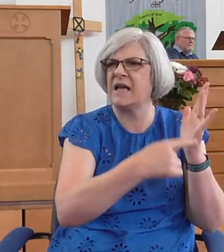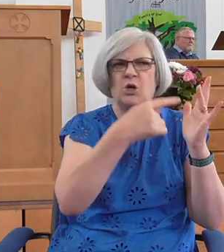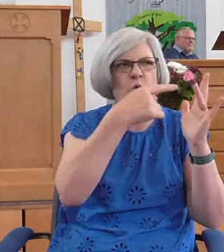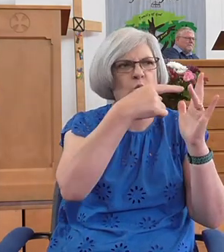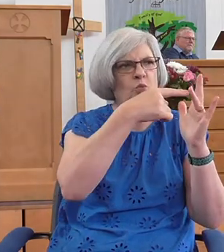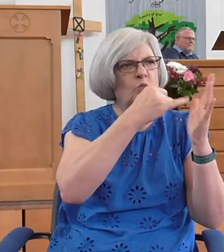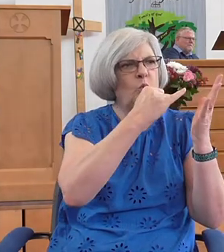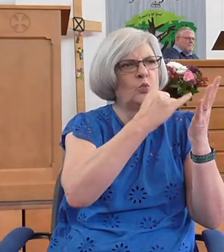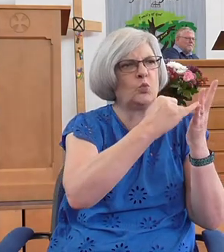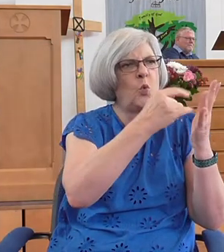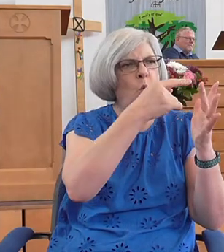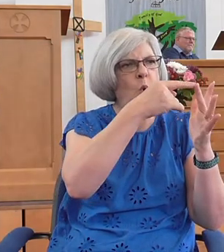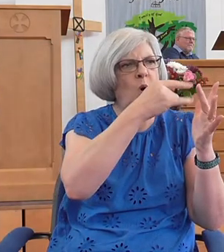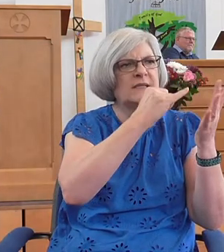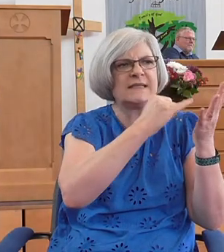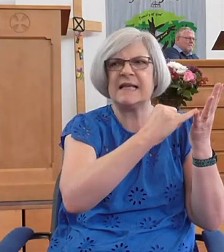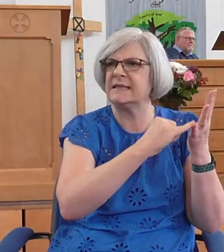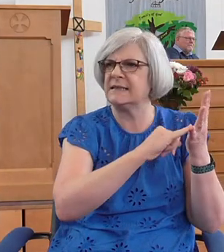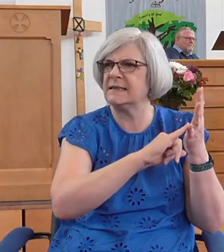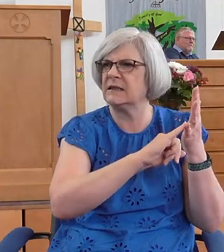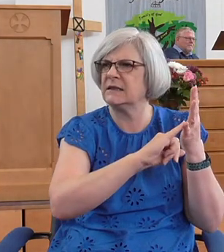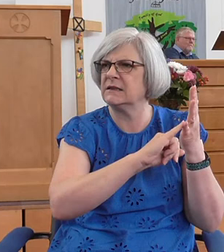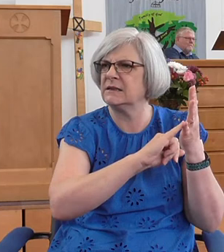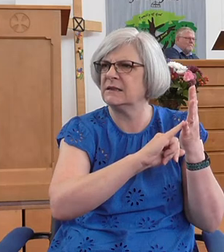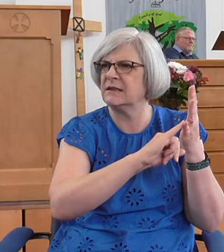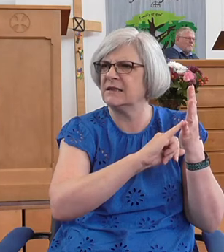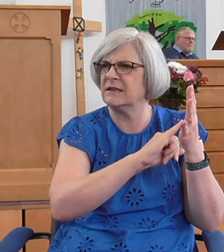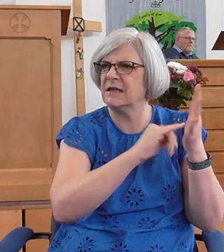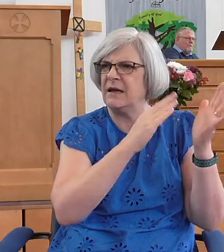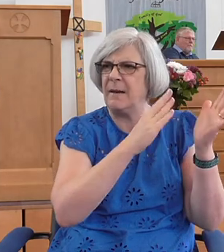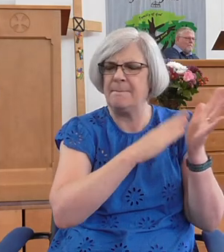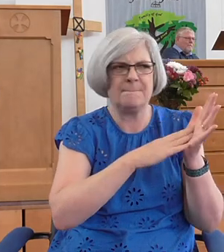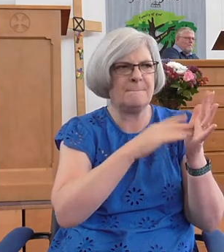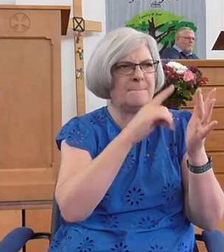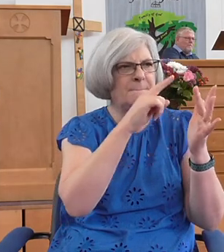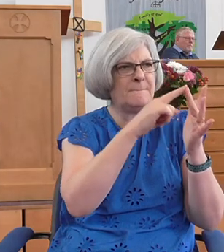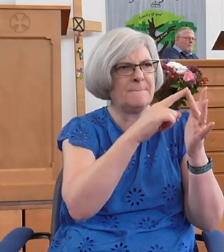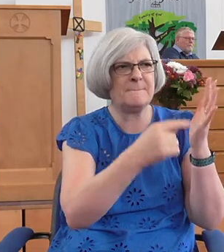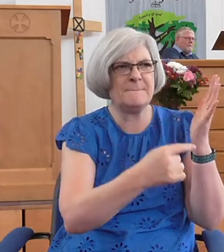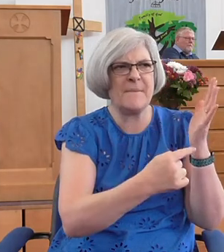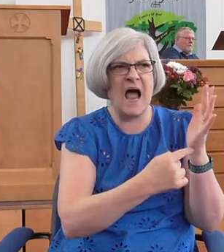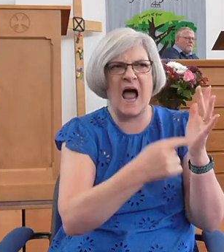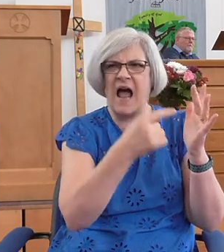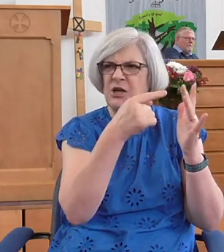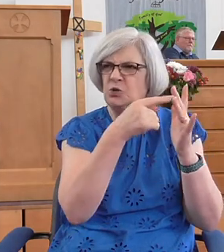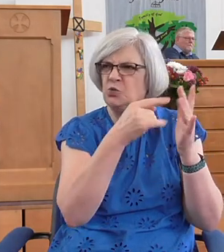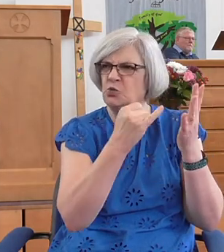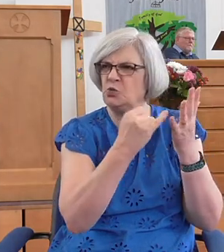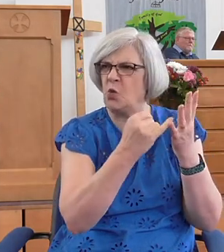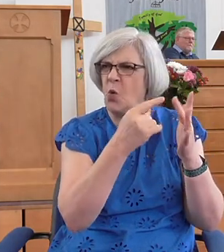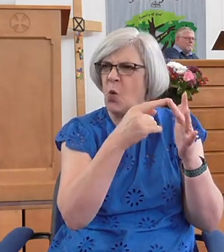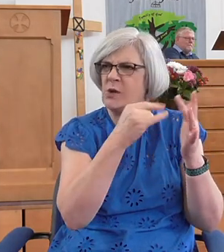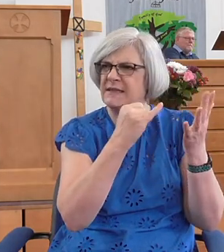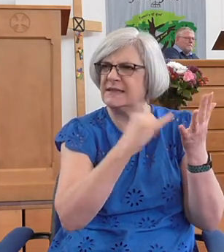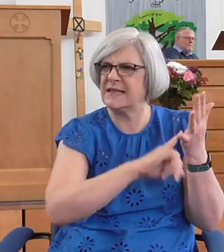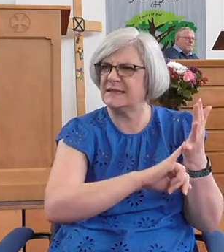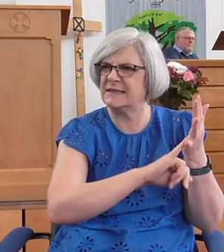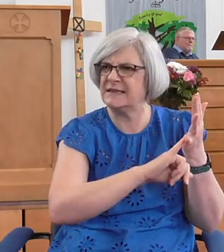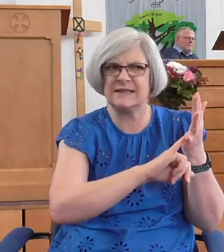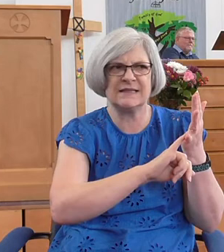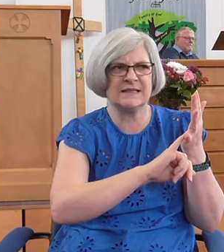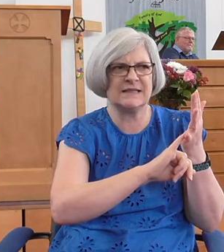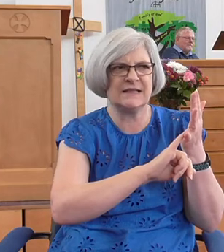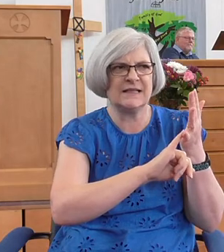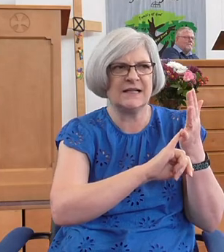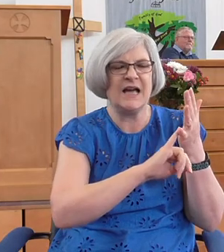What is mitosis? Anybody know? Ah, so it's a fair question for Christine. What is it? Cell